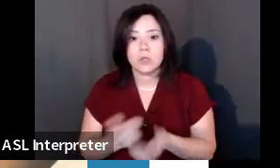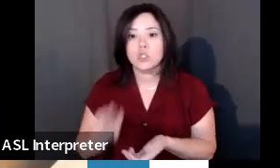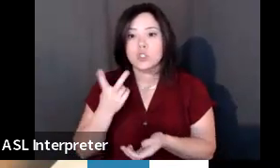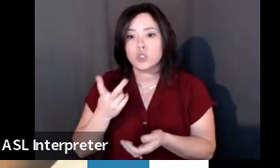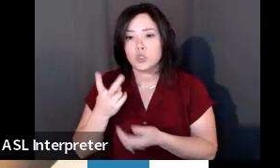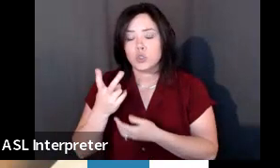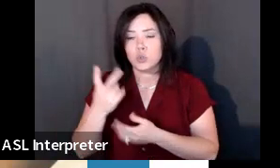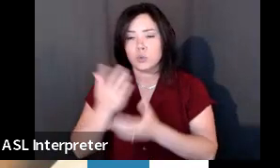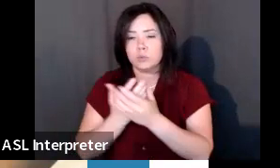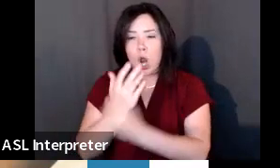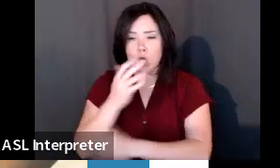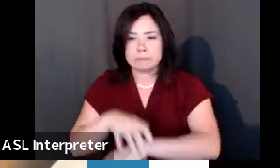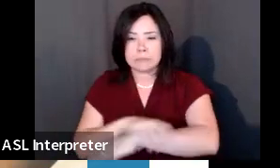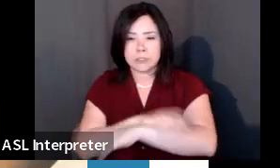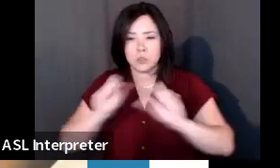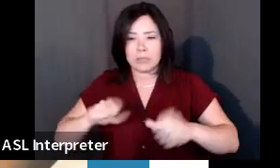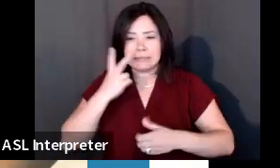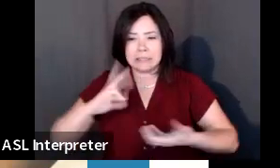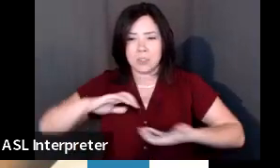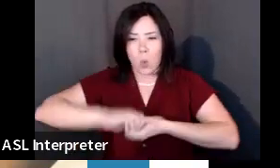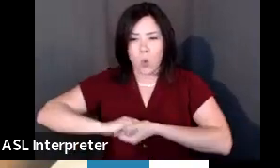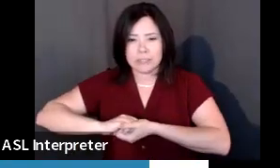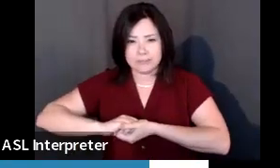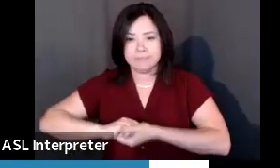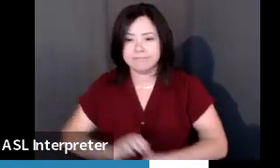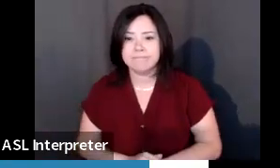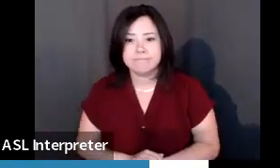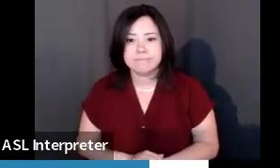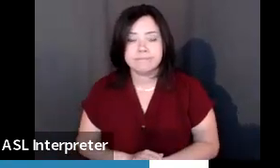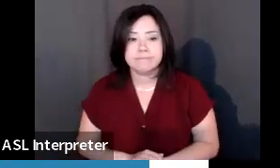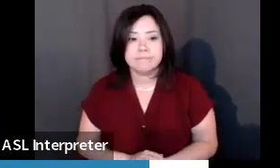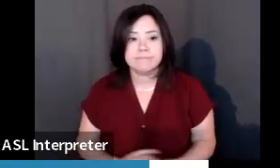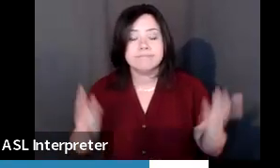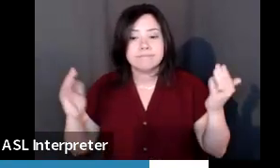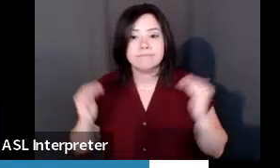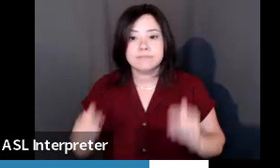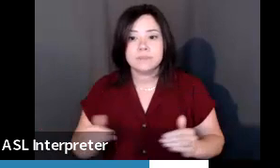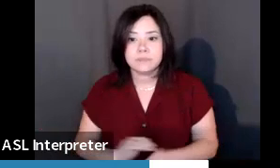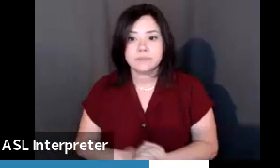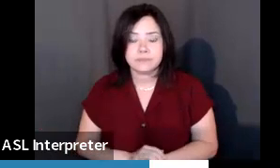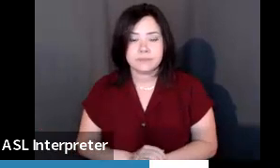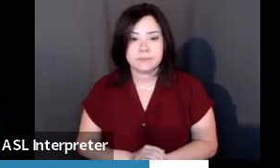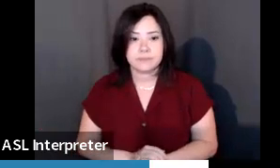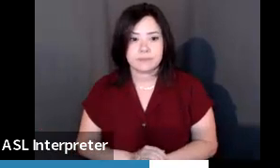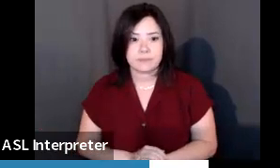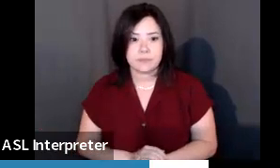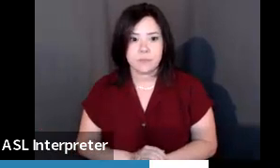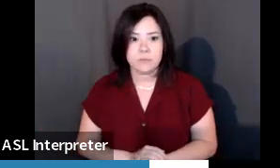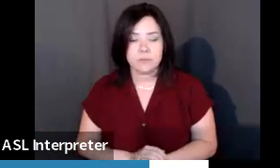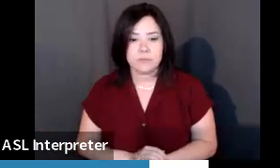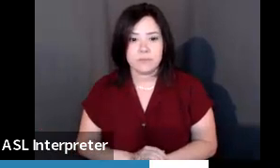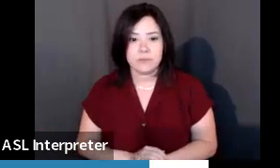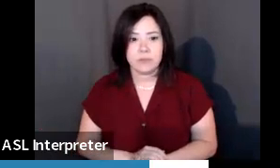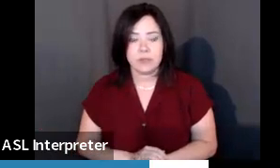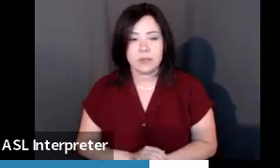holding hands. So I'm going to move on to the next slide. All right, I really wanted to talk